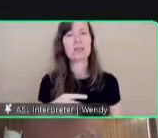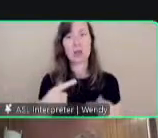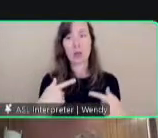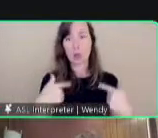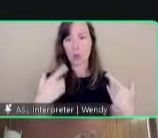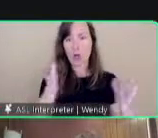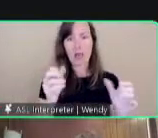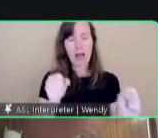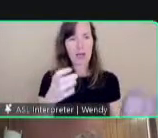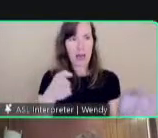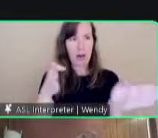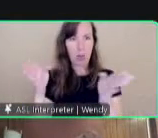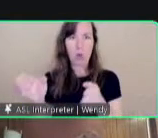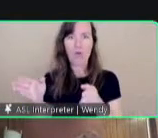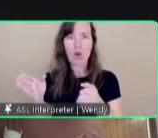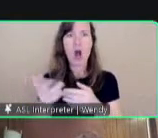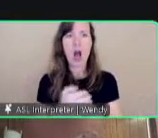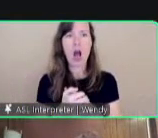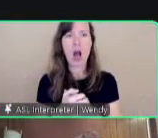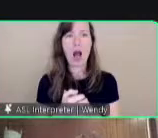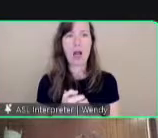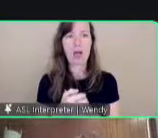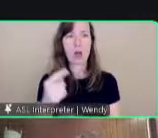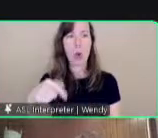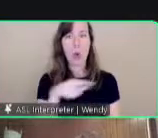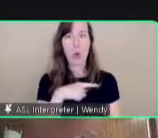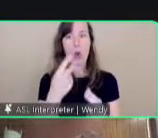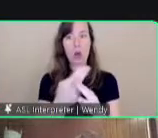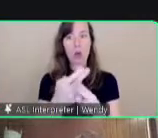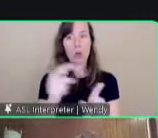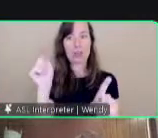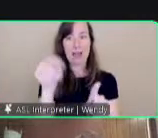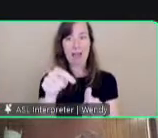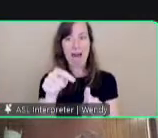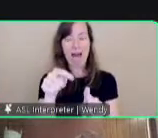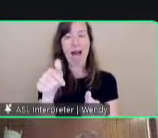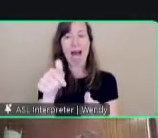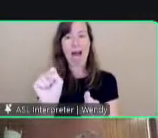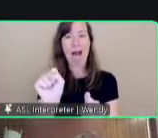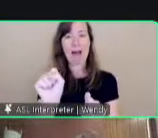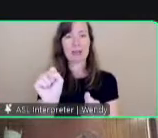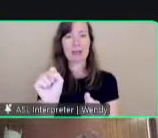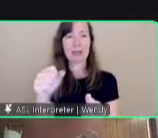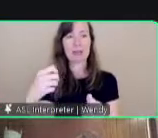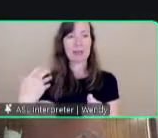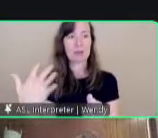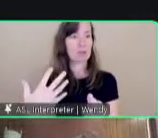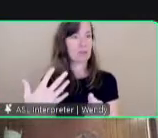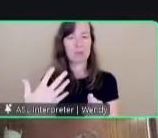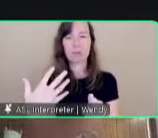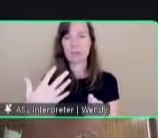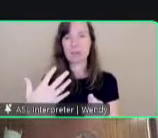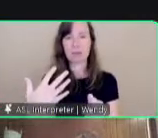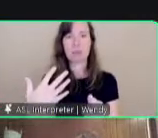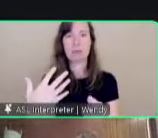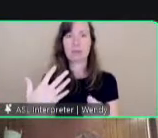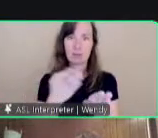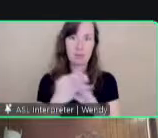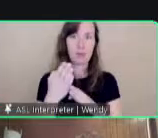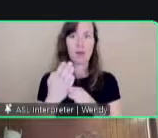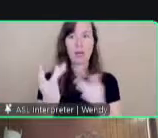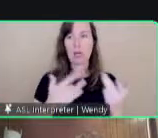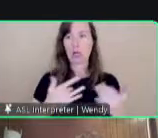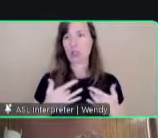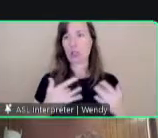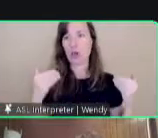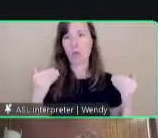slide, but we use that as a primary concern of moving forward with